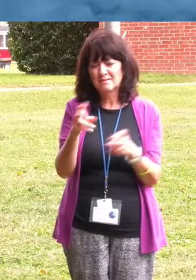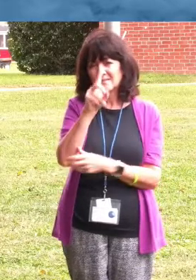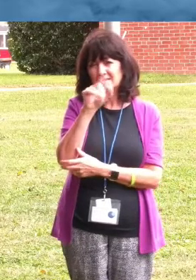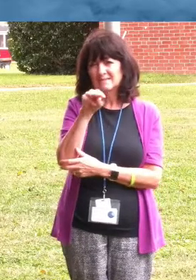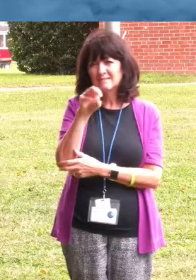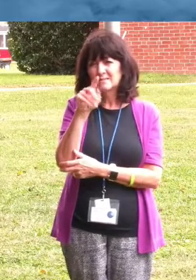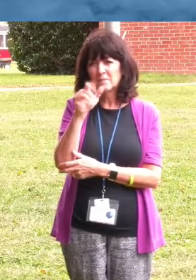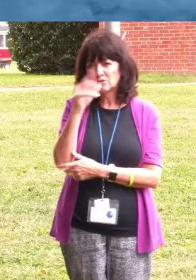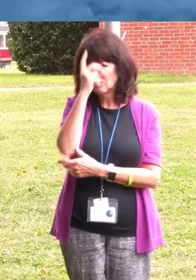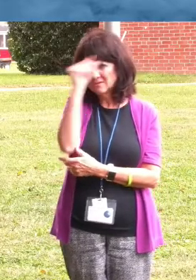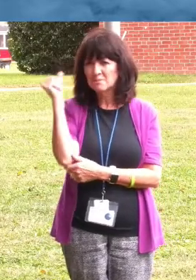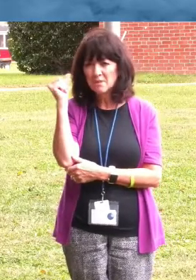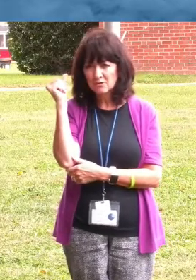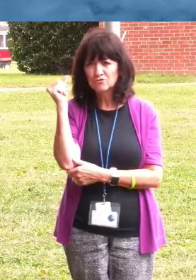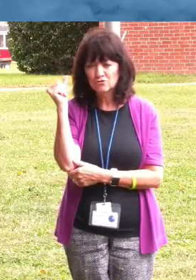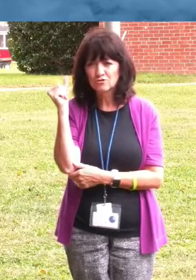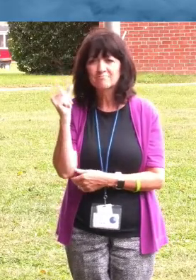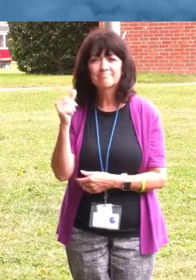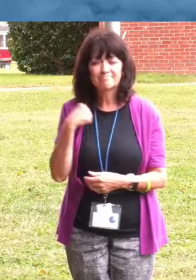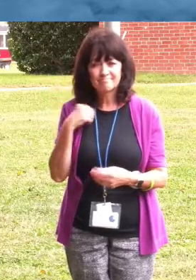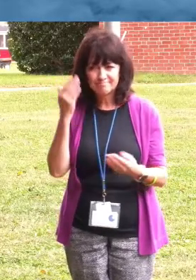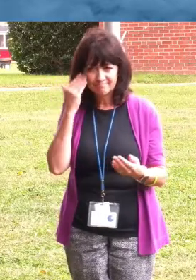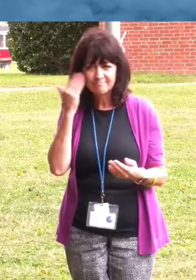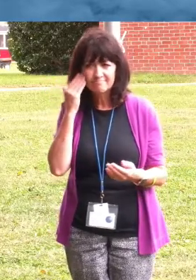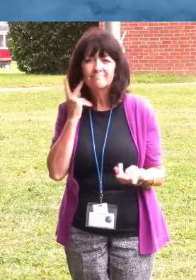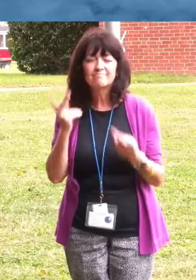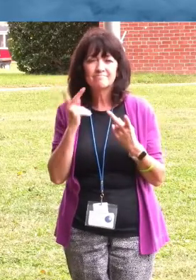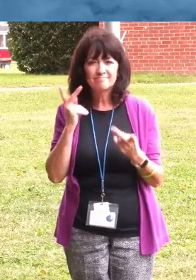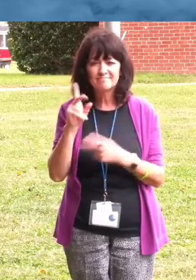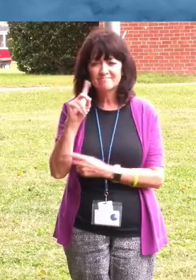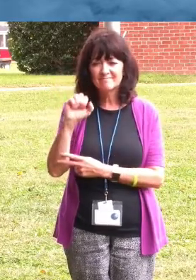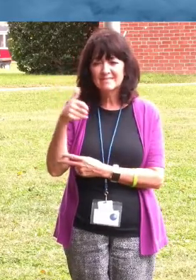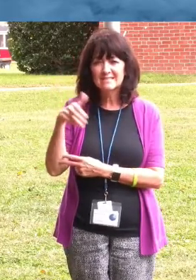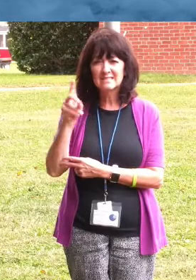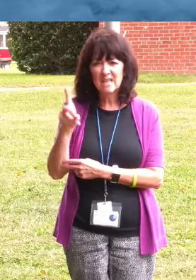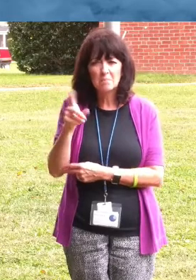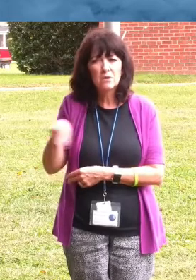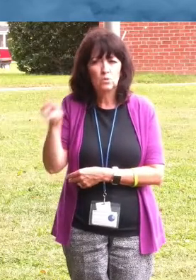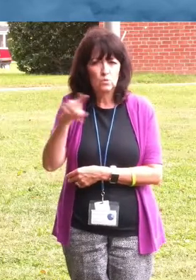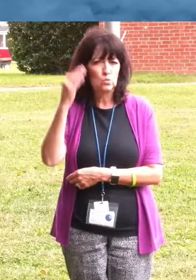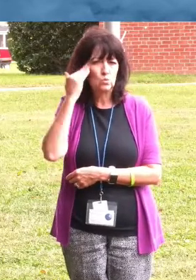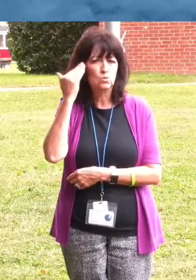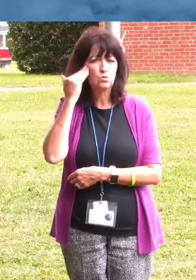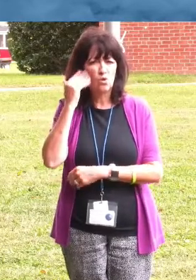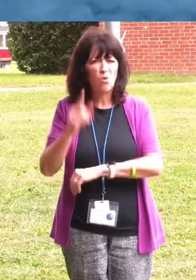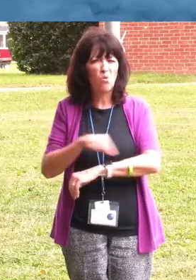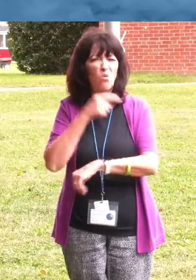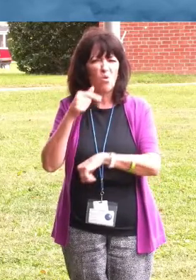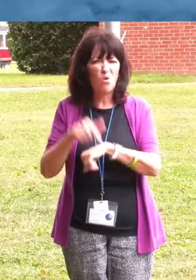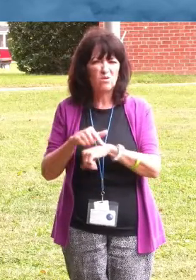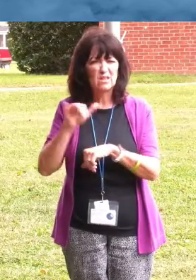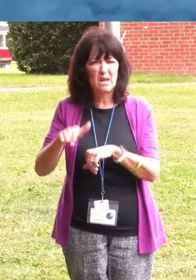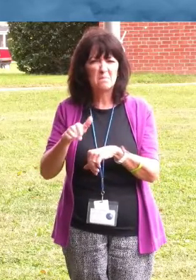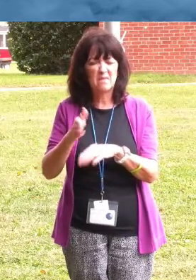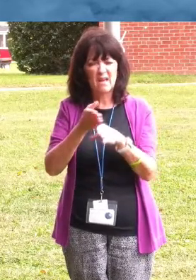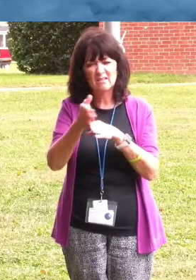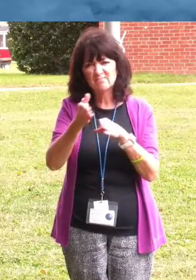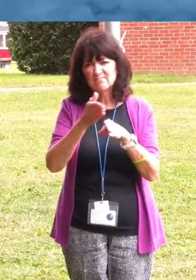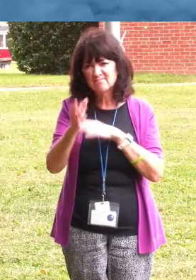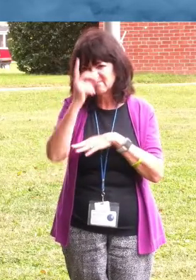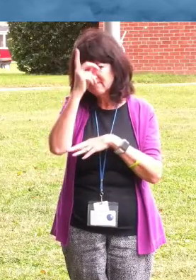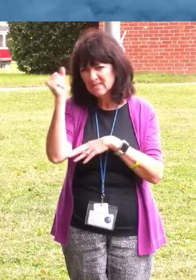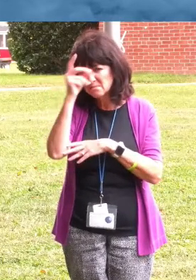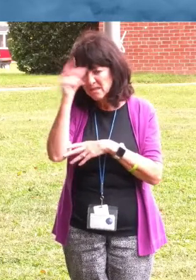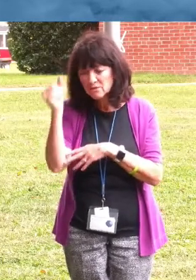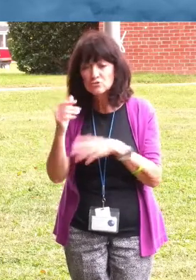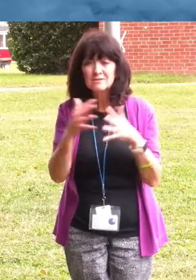at DSAP and now higher in the department, to the team of nurses, you've known for a long time about dementia. The American Geriatric